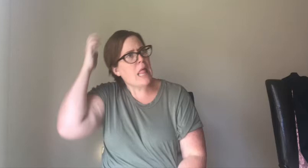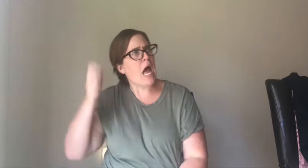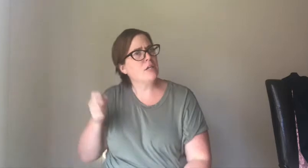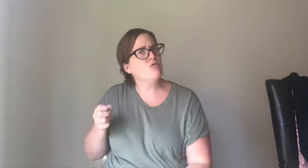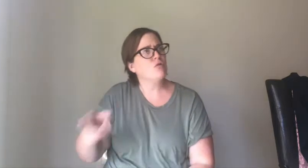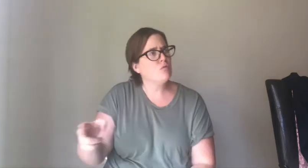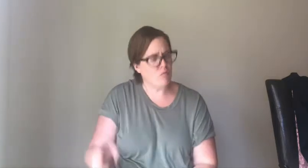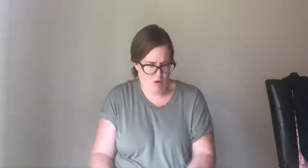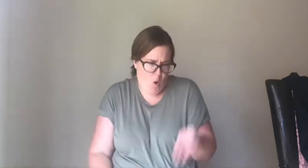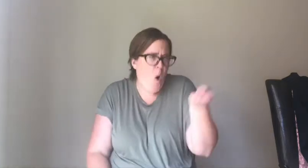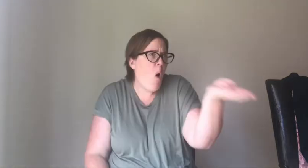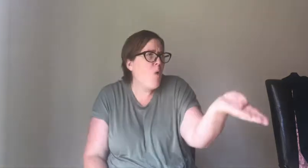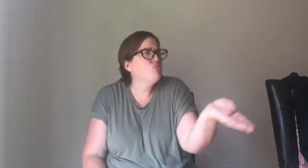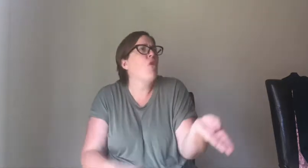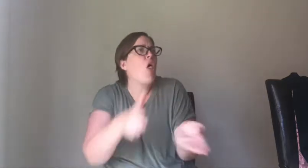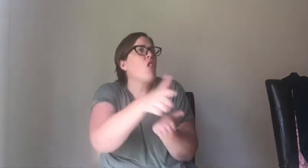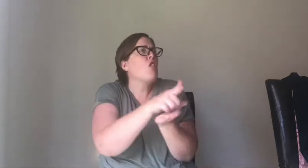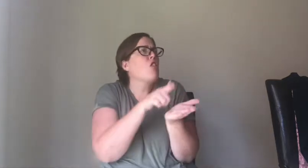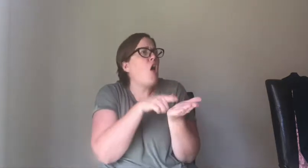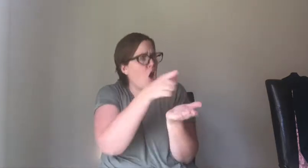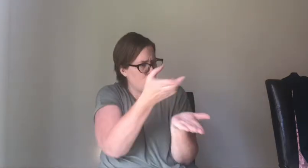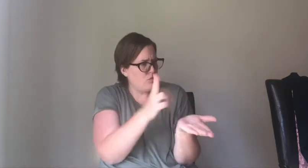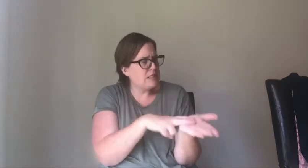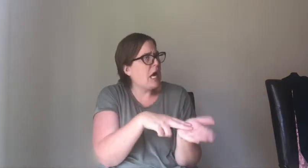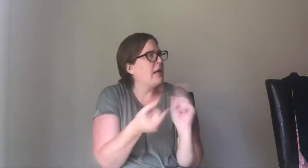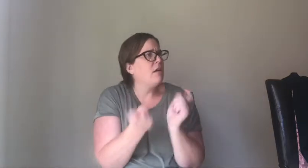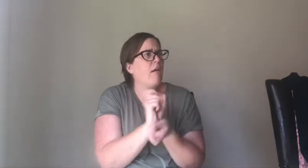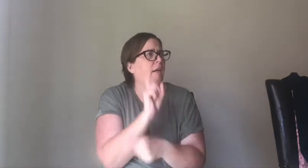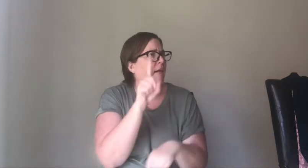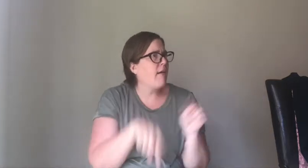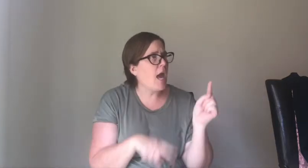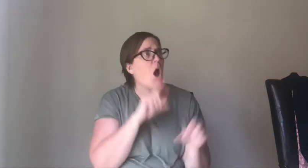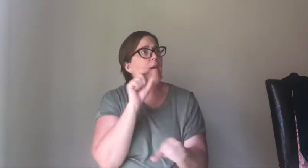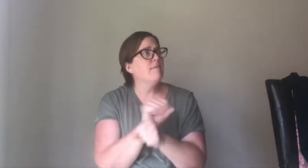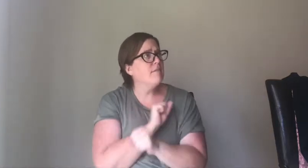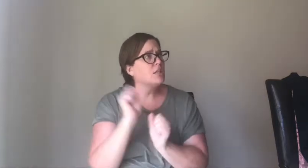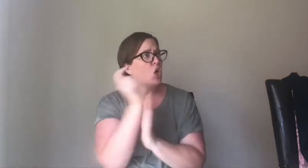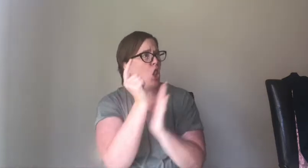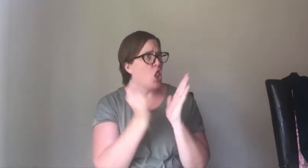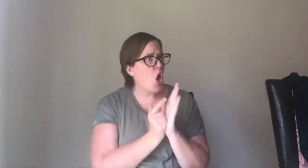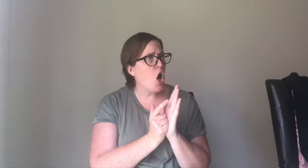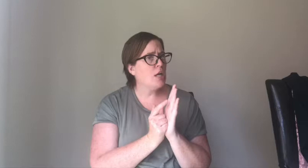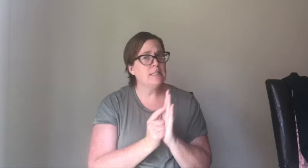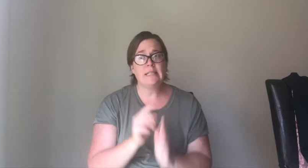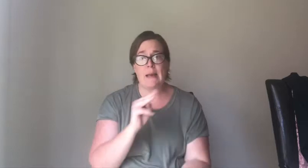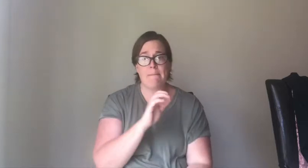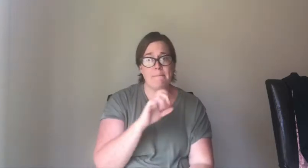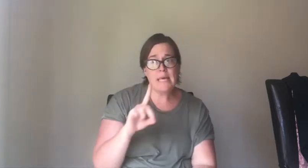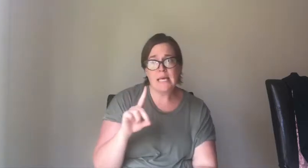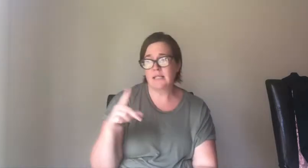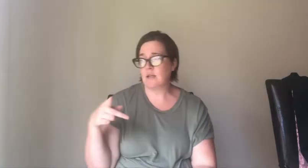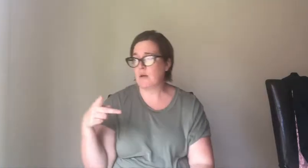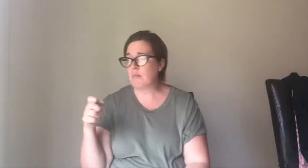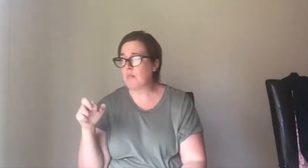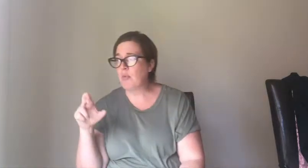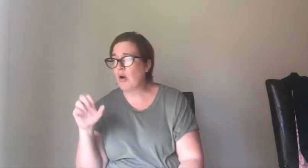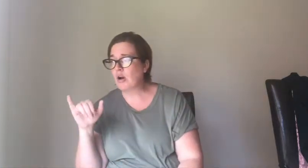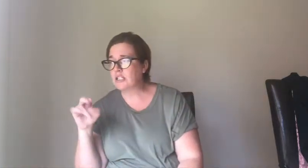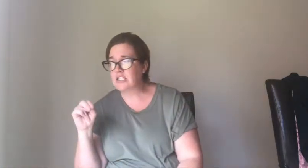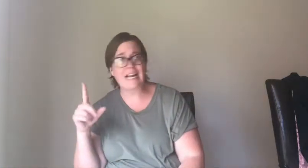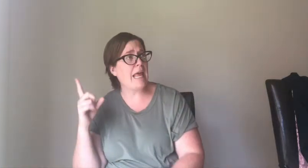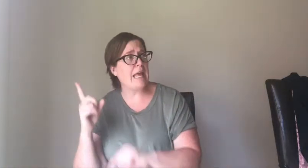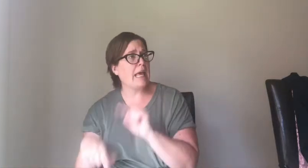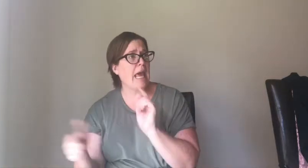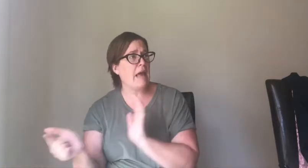all in agreement, we administrators, officials, high officers, advisors, and governors, that the king should make a law that will be strictly